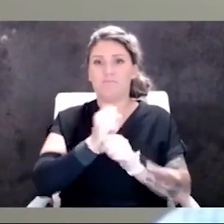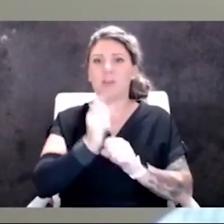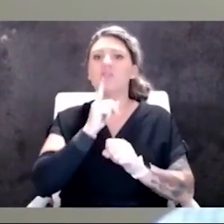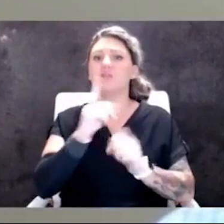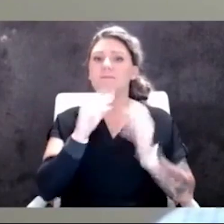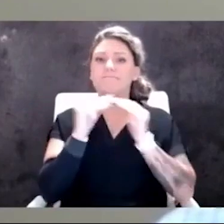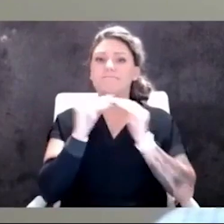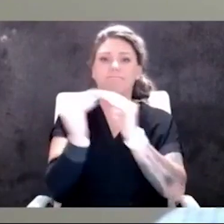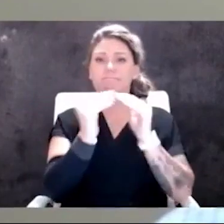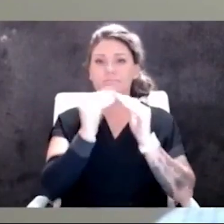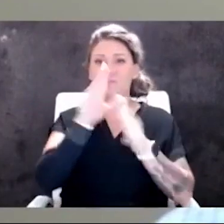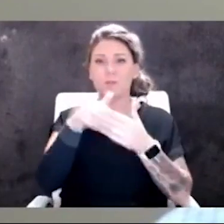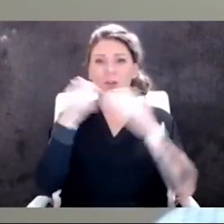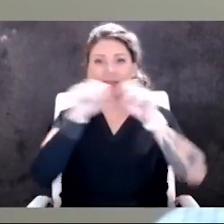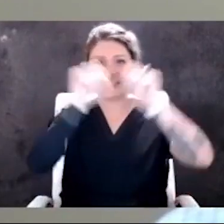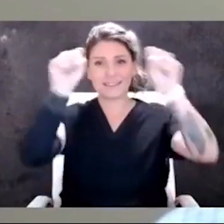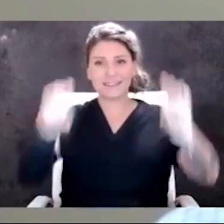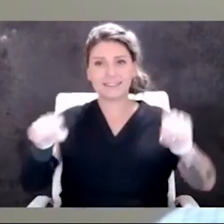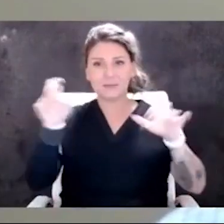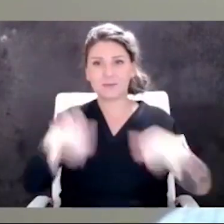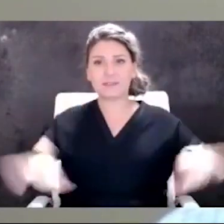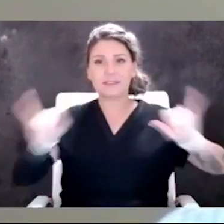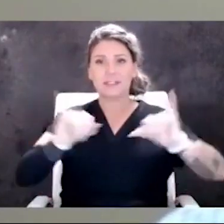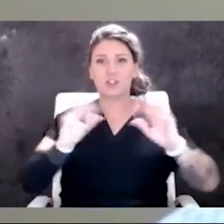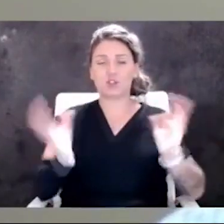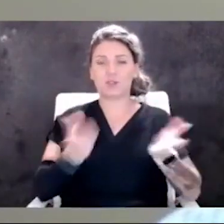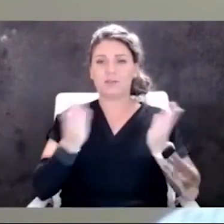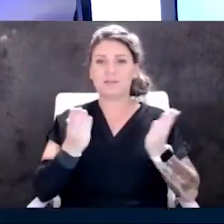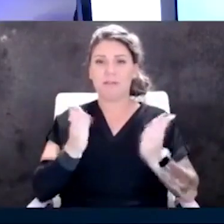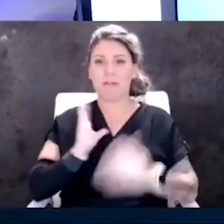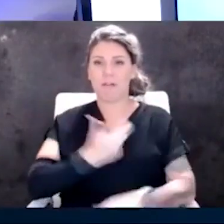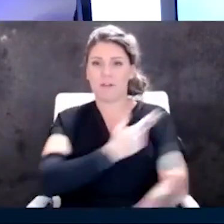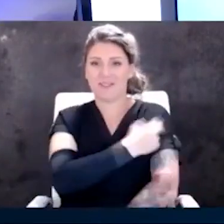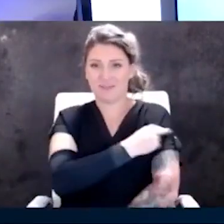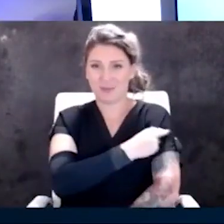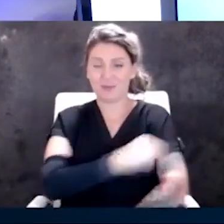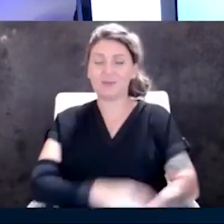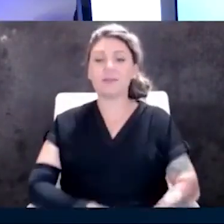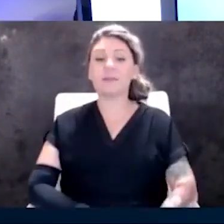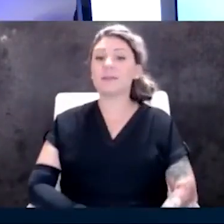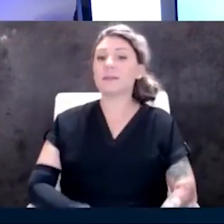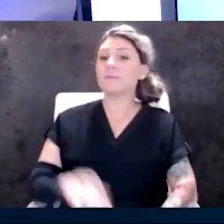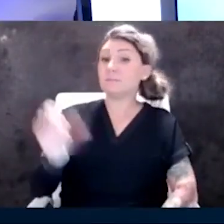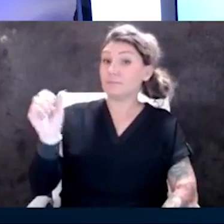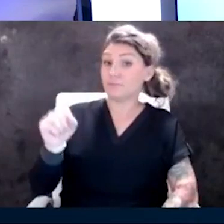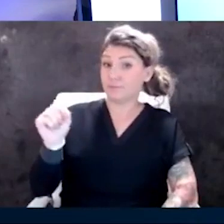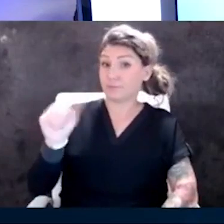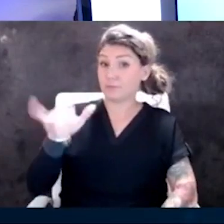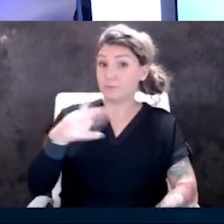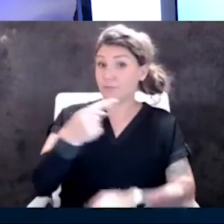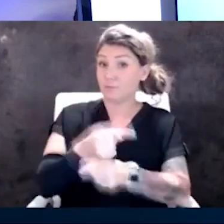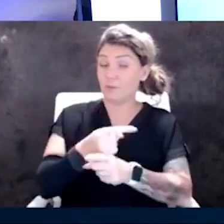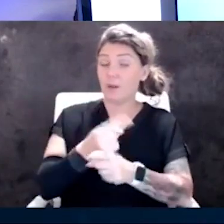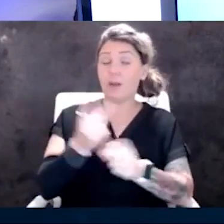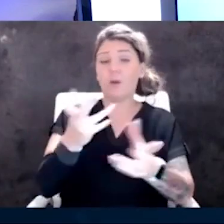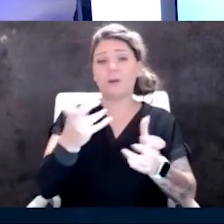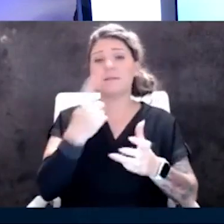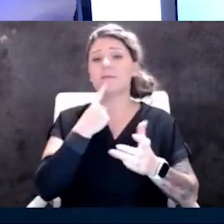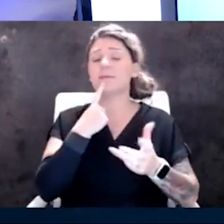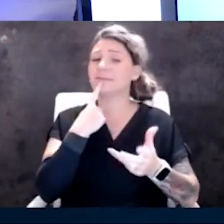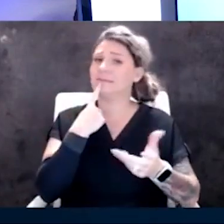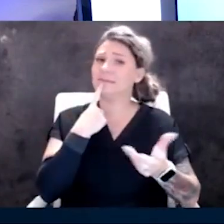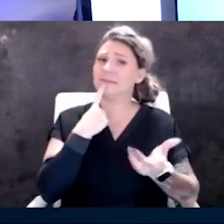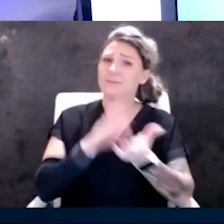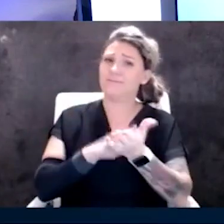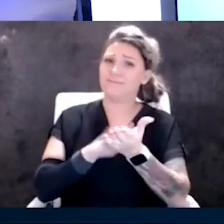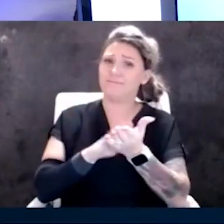uniformity of system standards here on our campus. Yeah, I think that's right. And I just to say a big shout out to you and your team for everybody that's